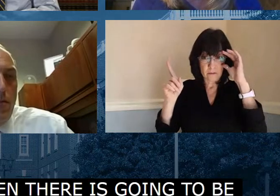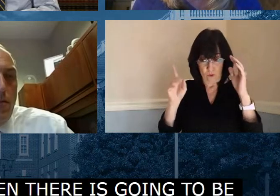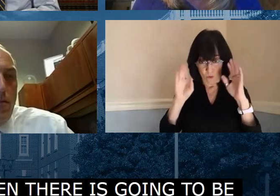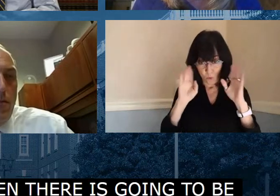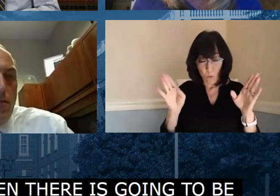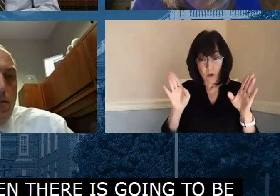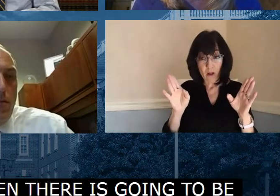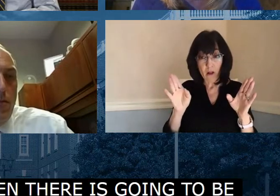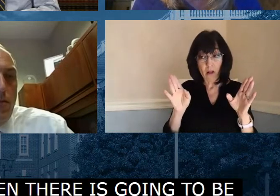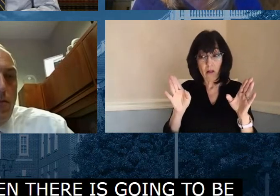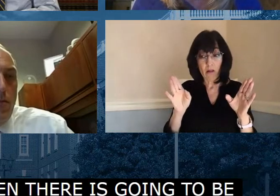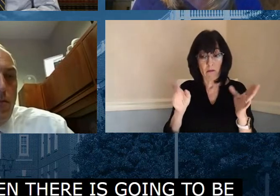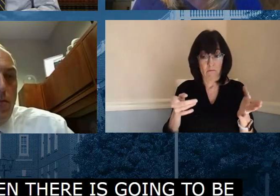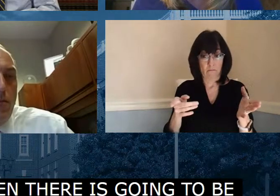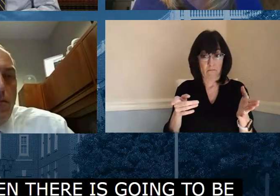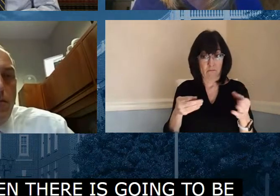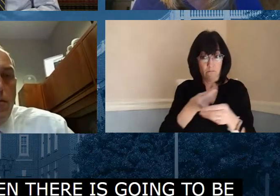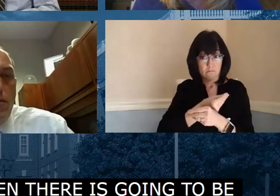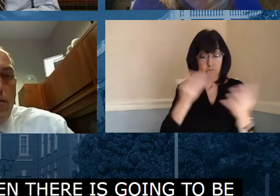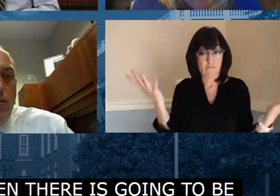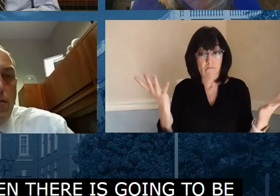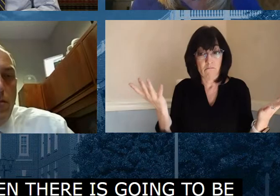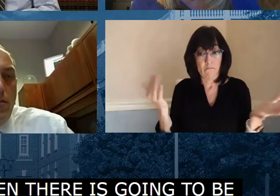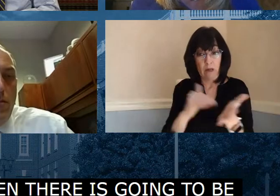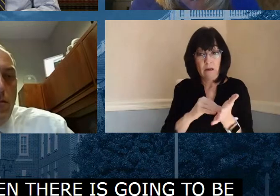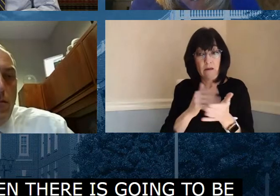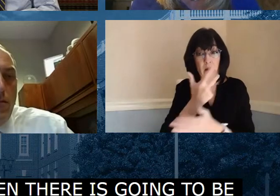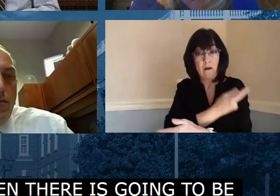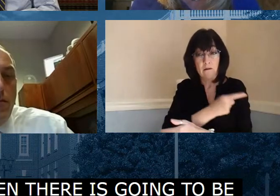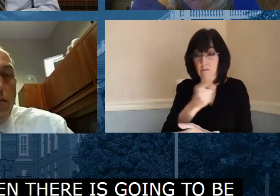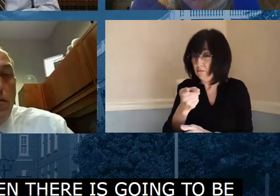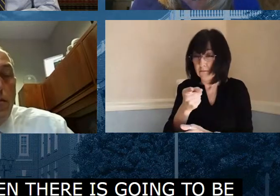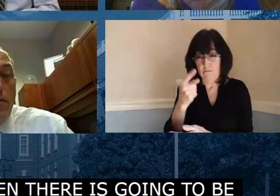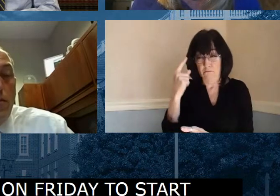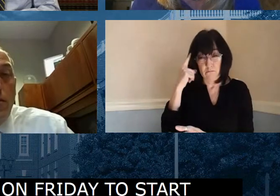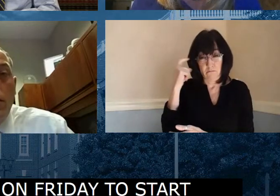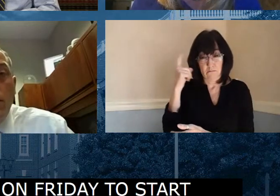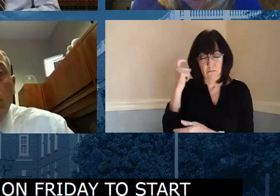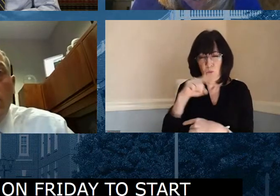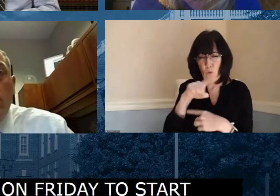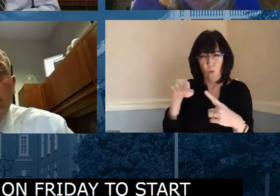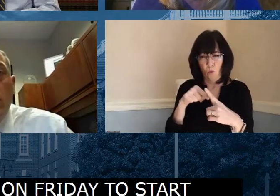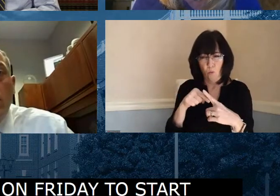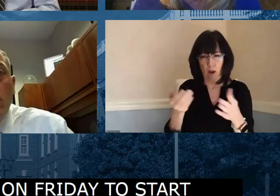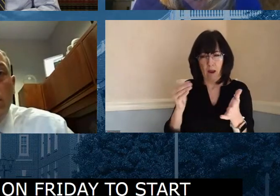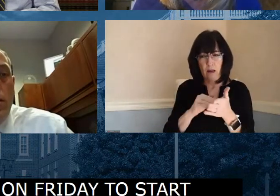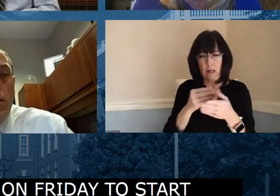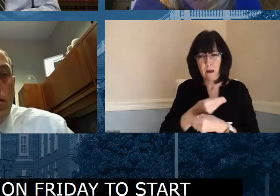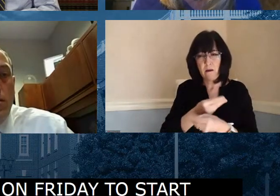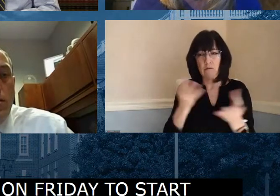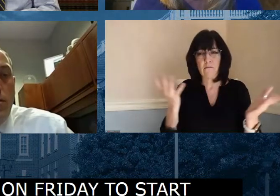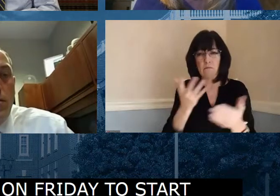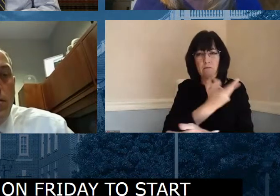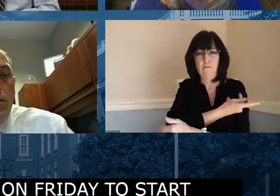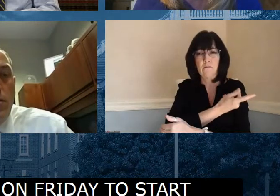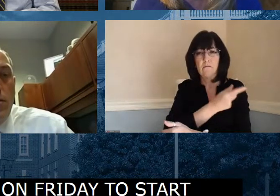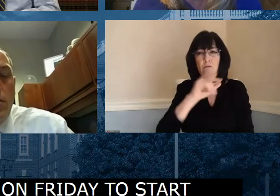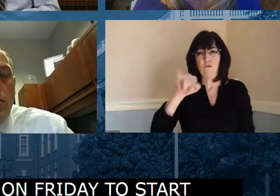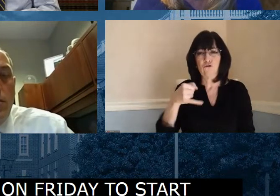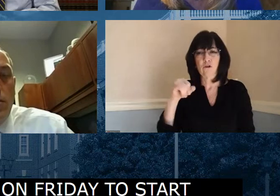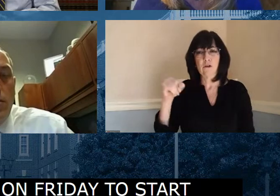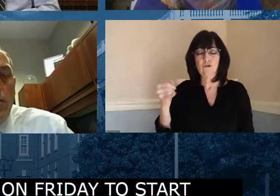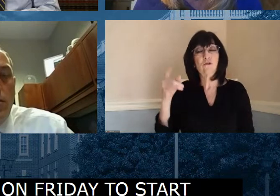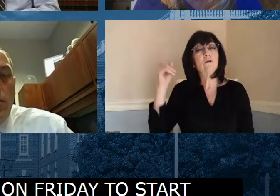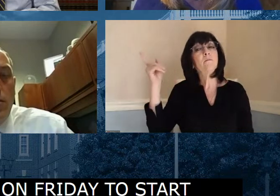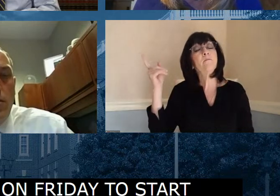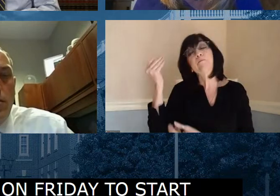again. Did you have any idea of when distribution might be able to start? Yeah, the report on the White House call was there's a